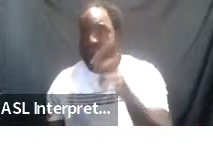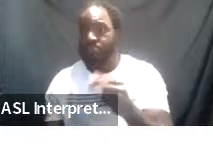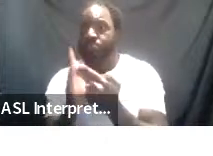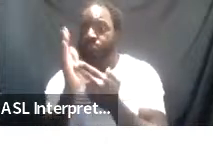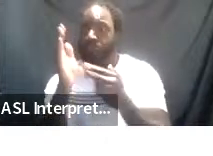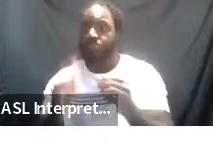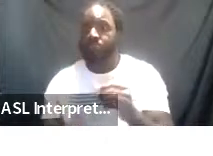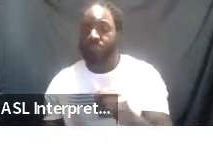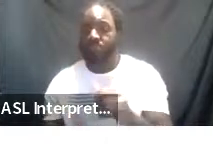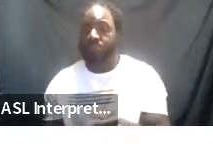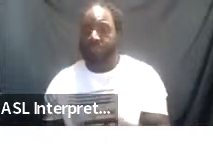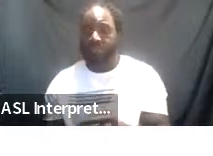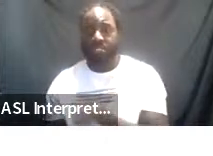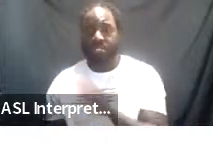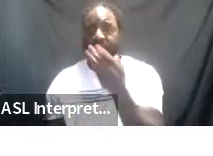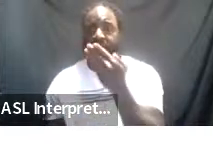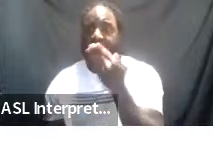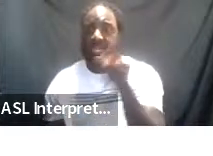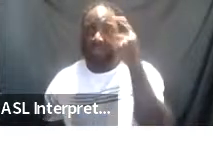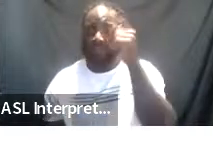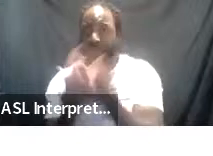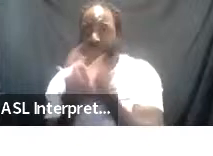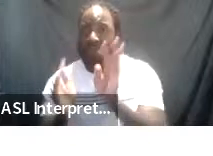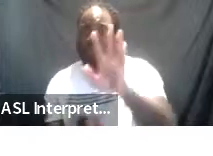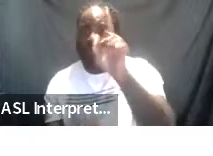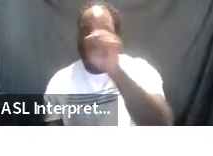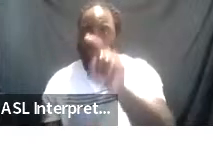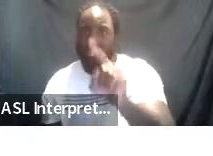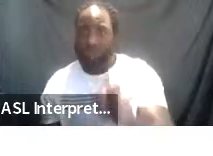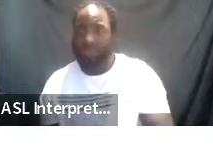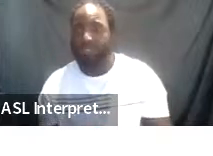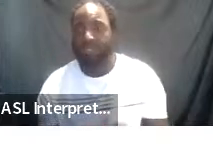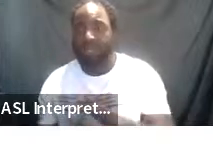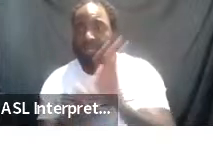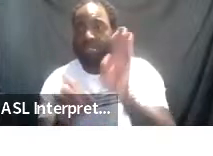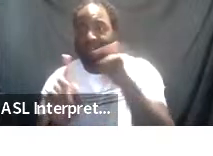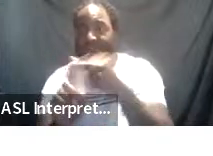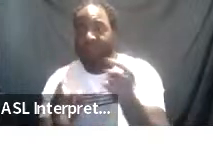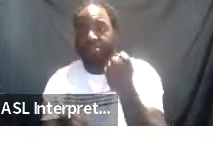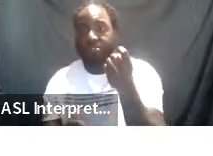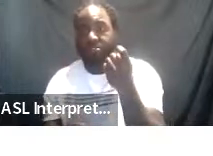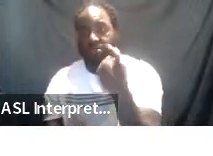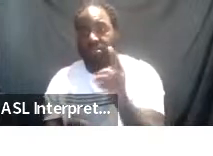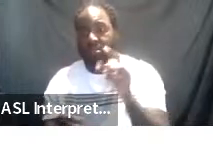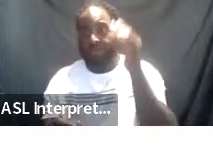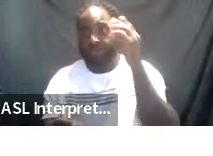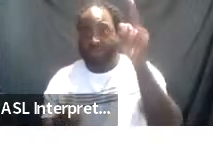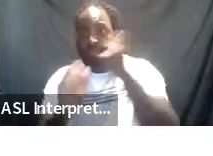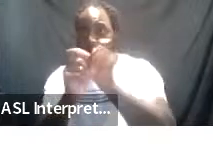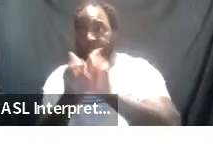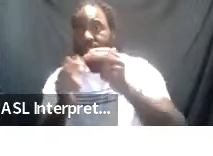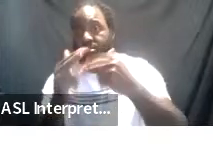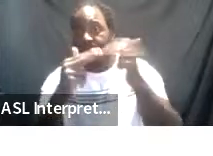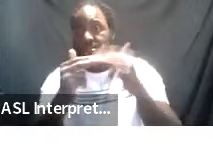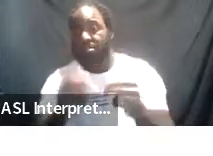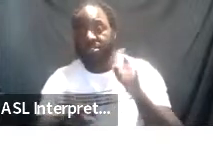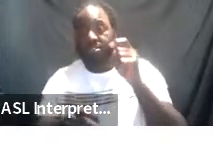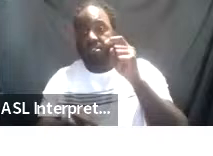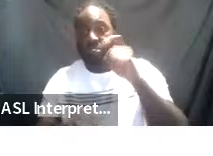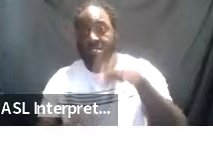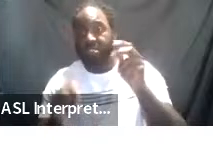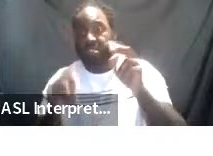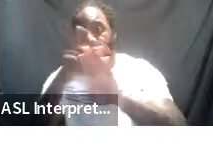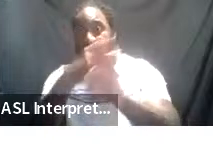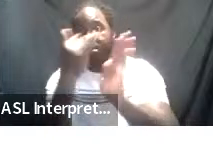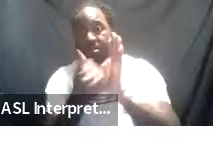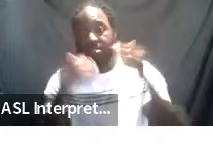Nicola, thank you for both of your questions. On the first one on converted buildings, this initiative is